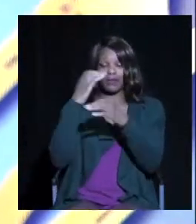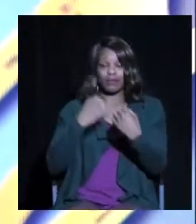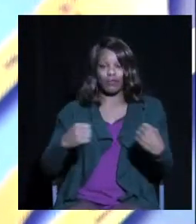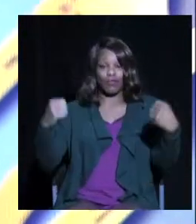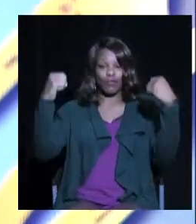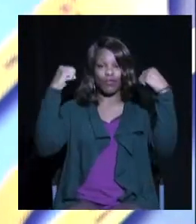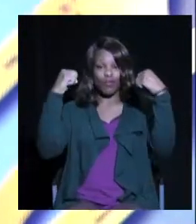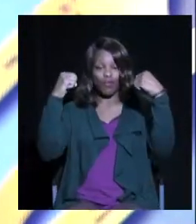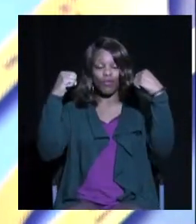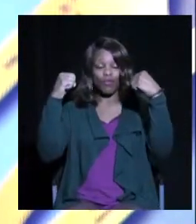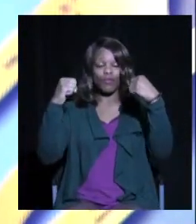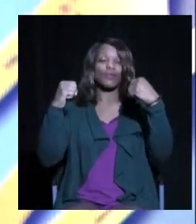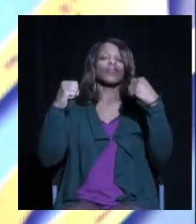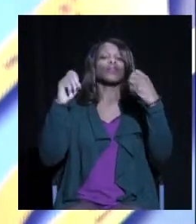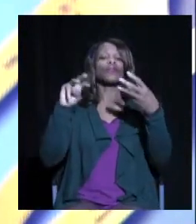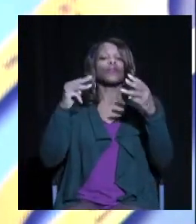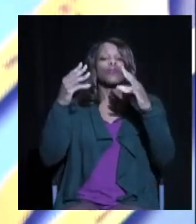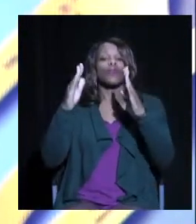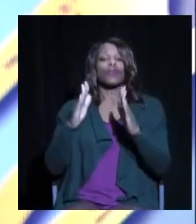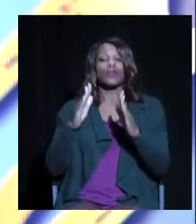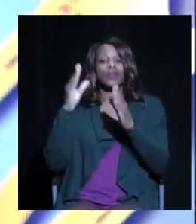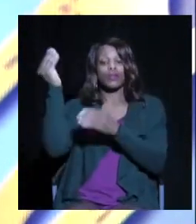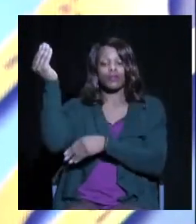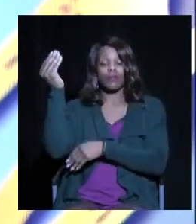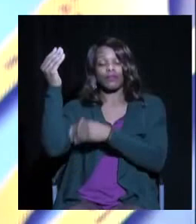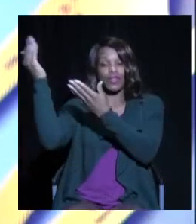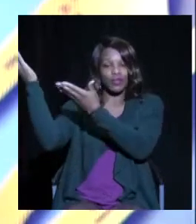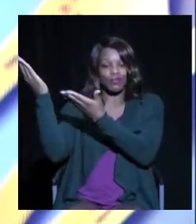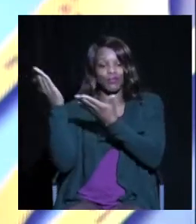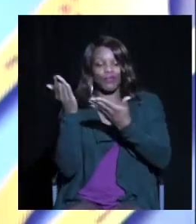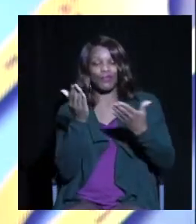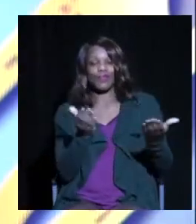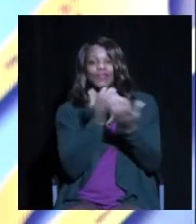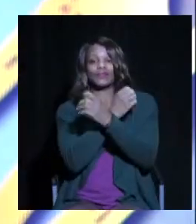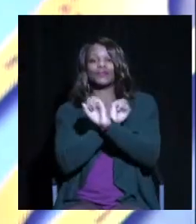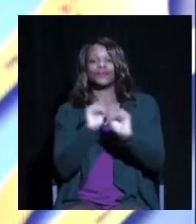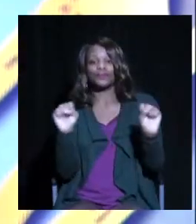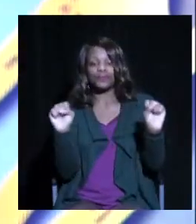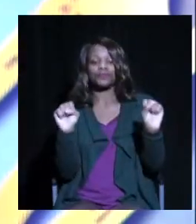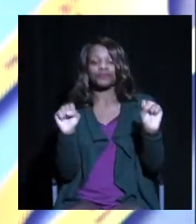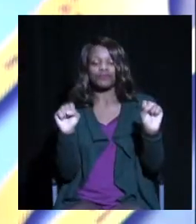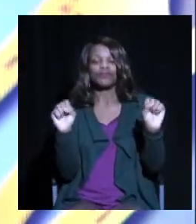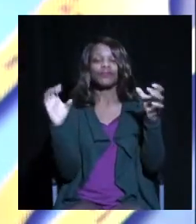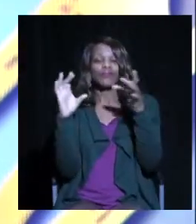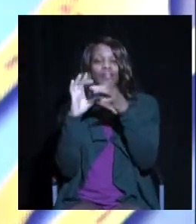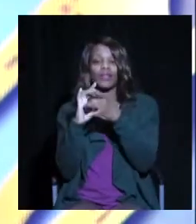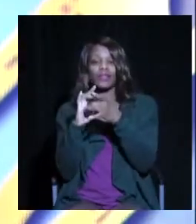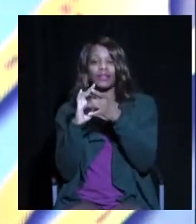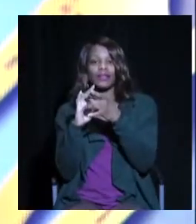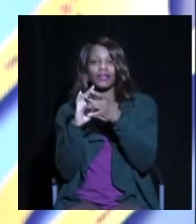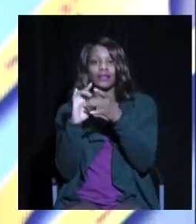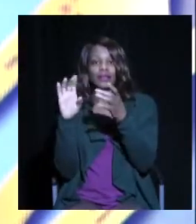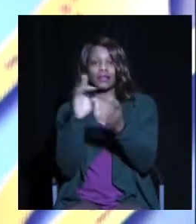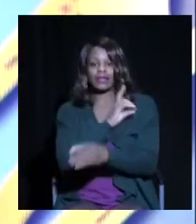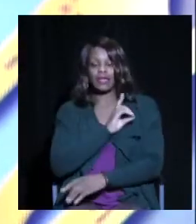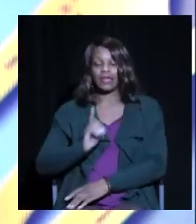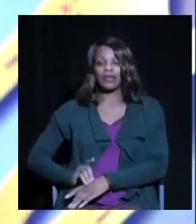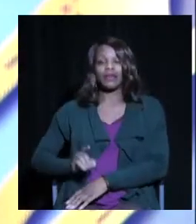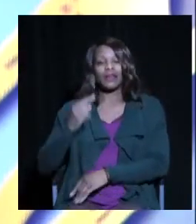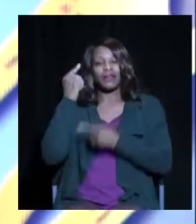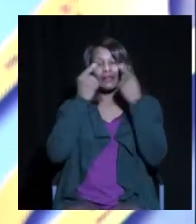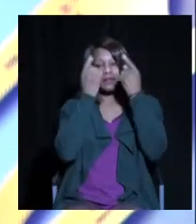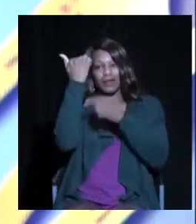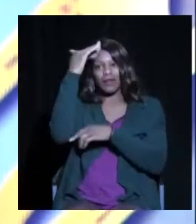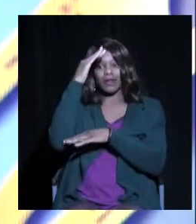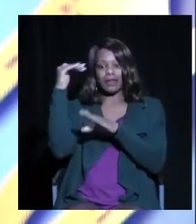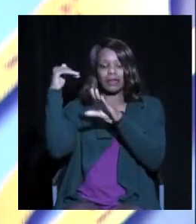brings salvation. And as promised, it's in the house of David. He's thinking God has sent this king to